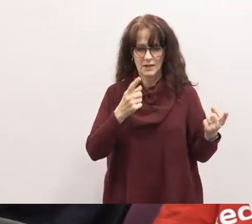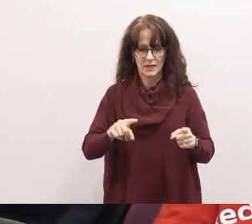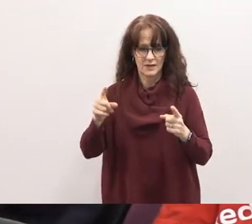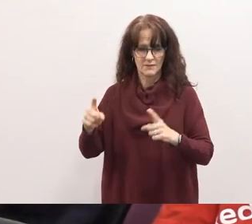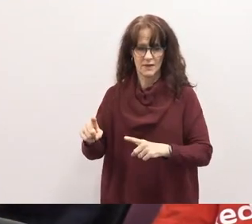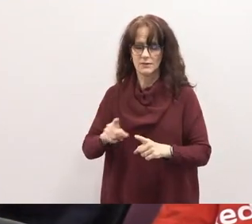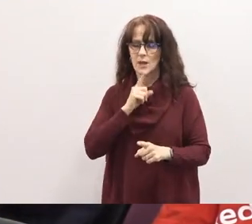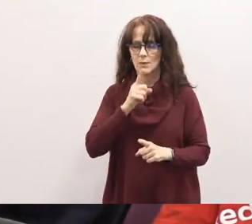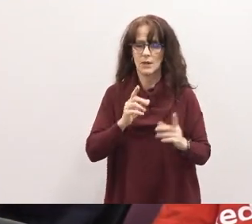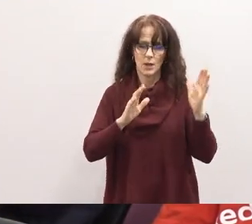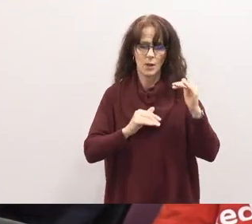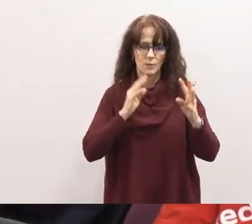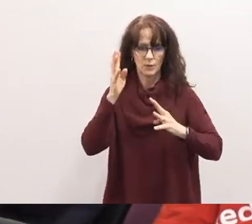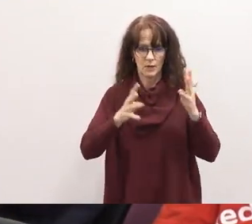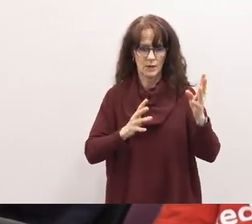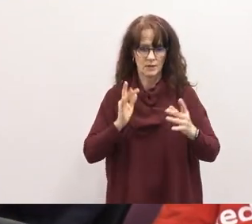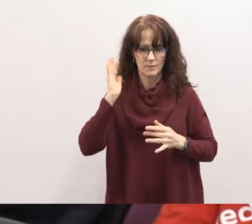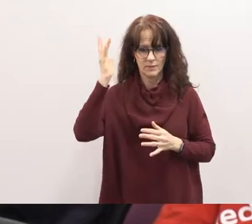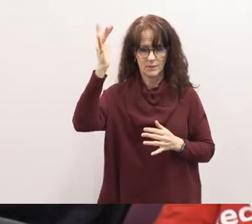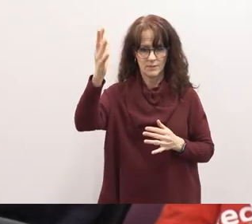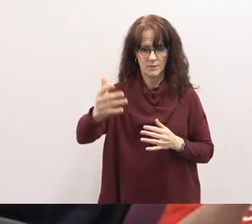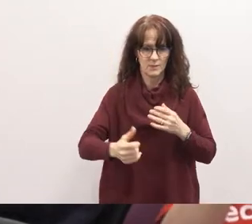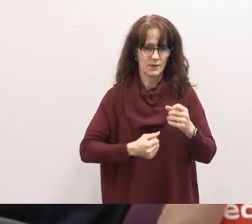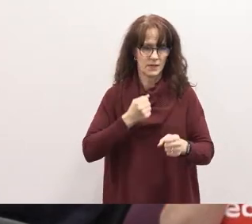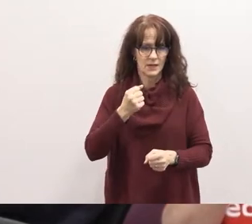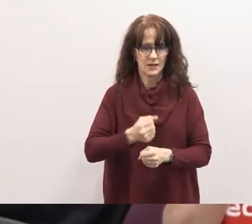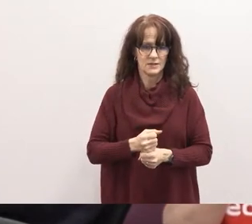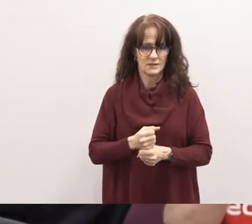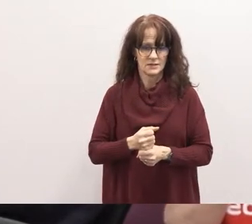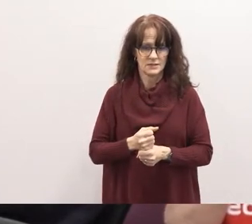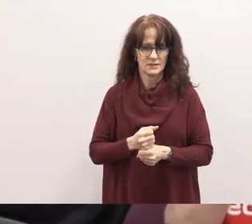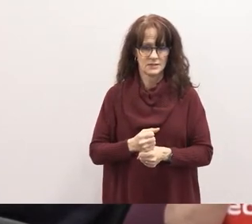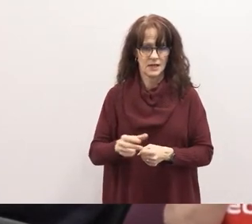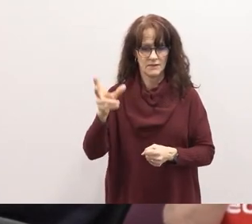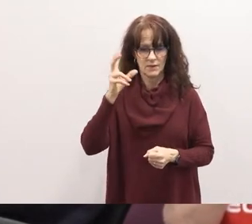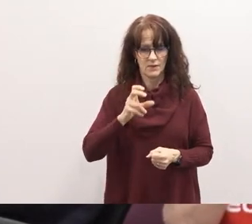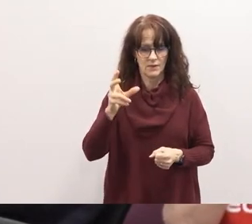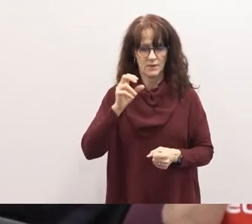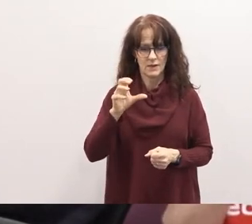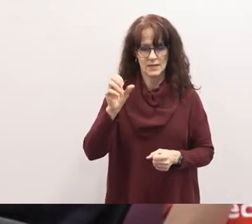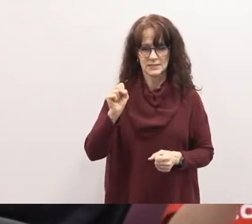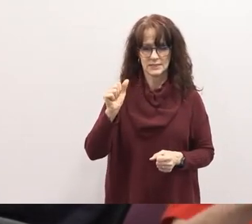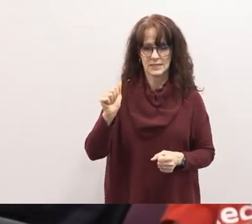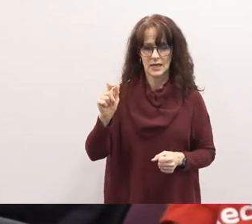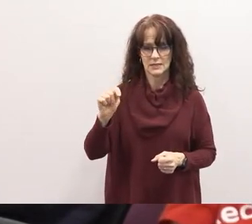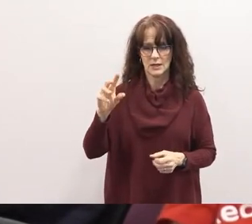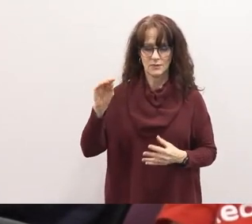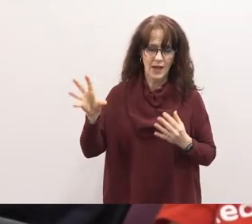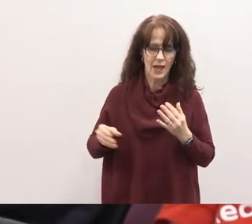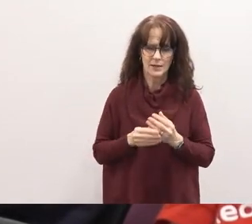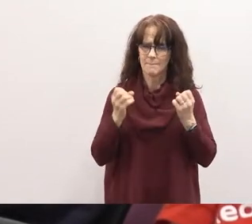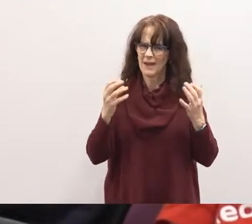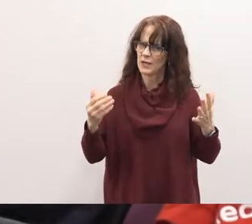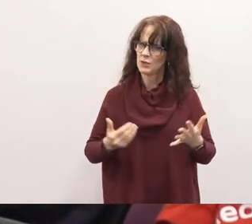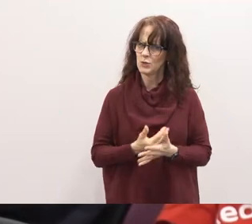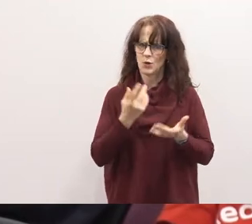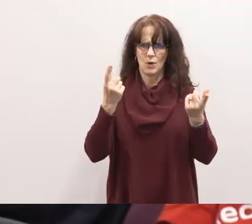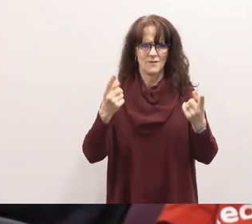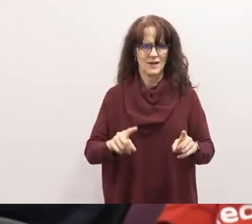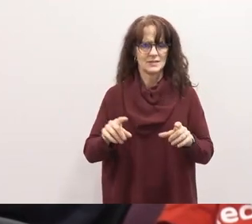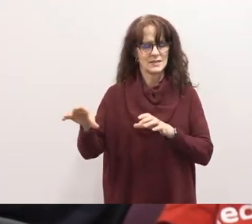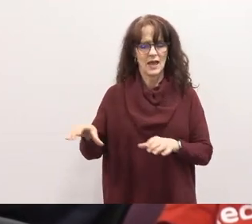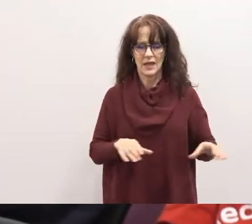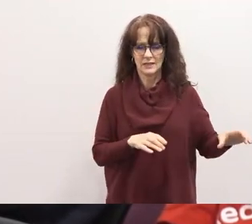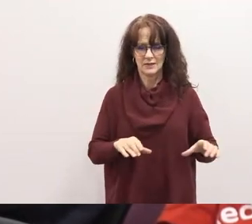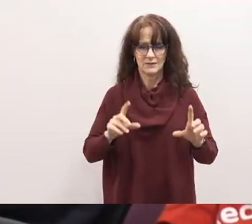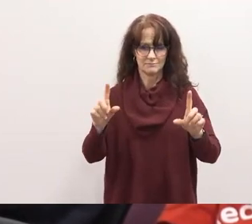really hope they create more in the upcoming years. As you have heard, Sado has added many new events and activities over